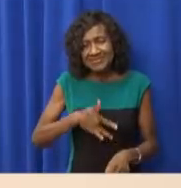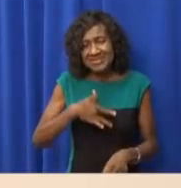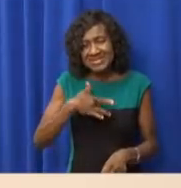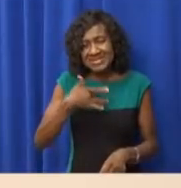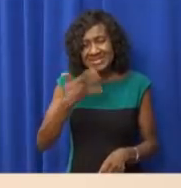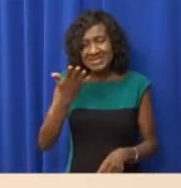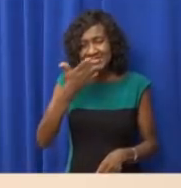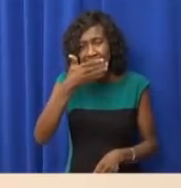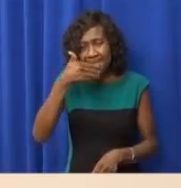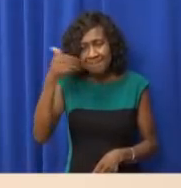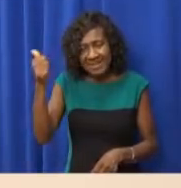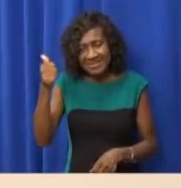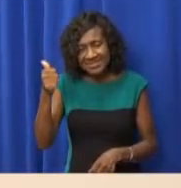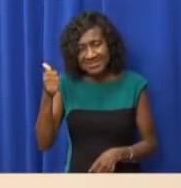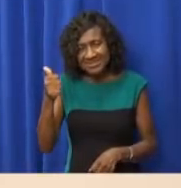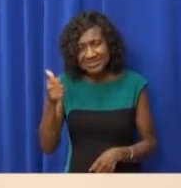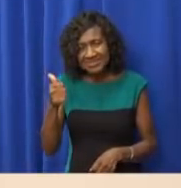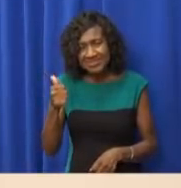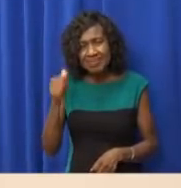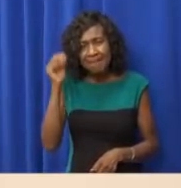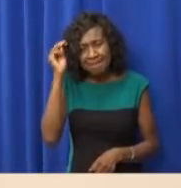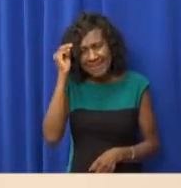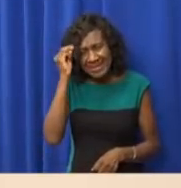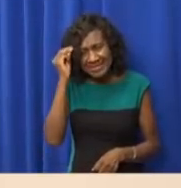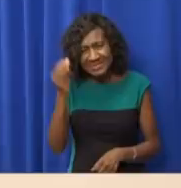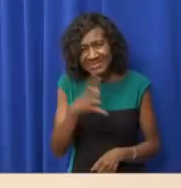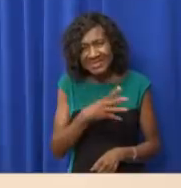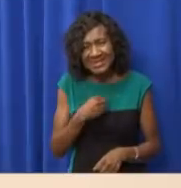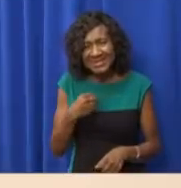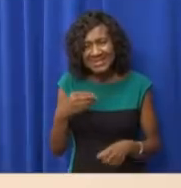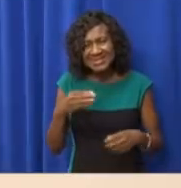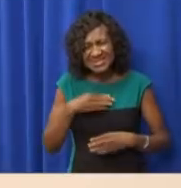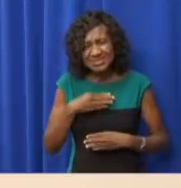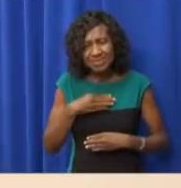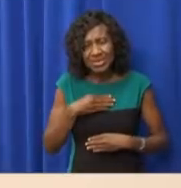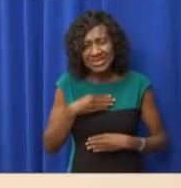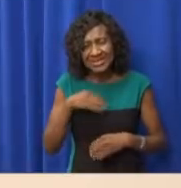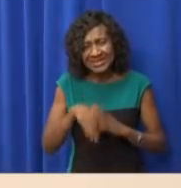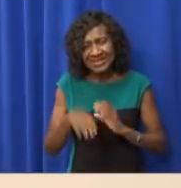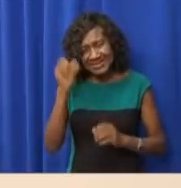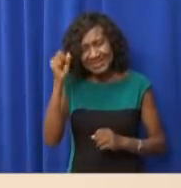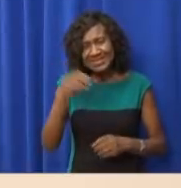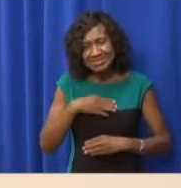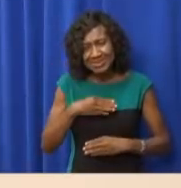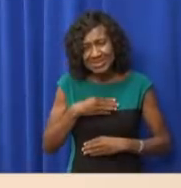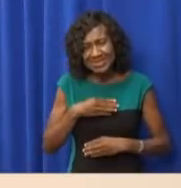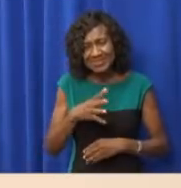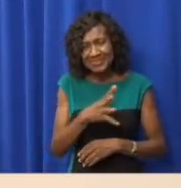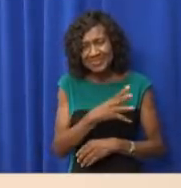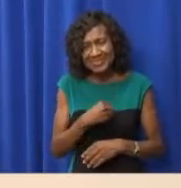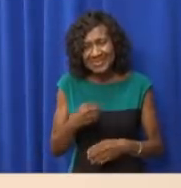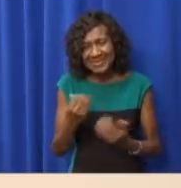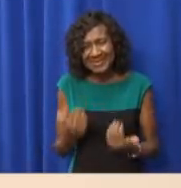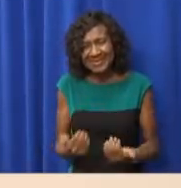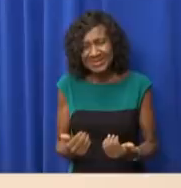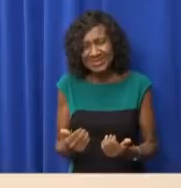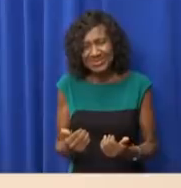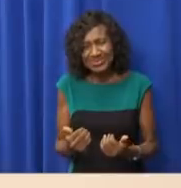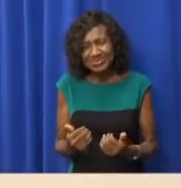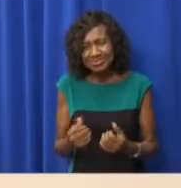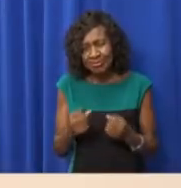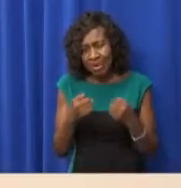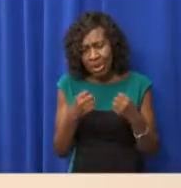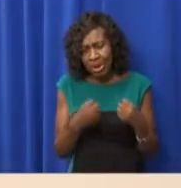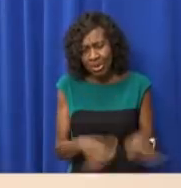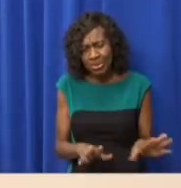better in every respect, mentally and physically. And it's actually even knocked off a few pounds,